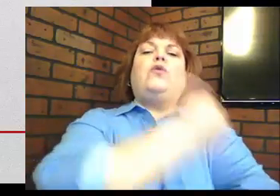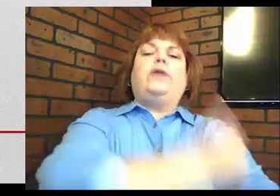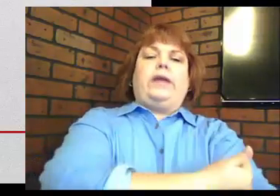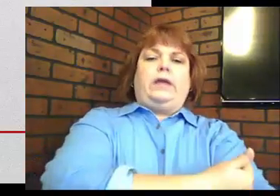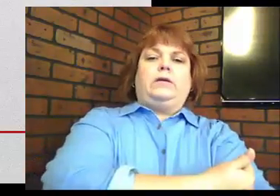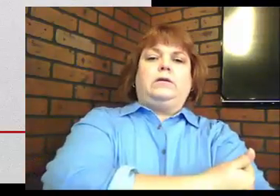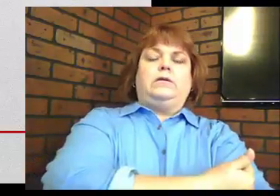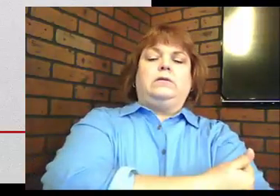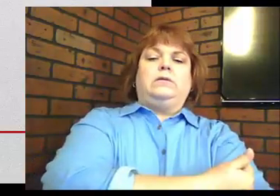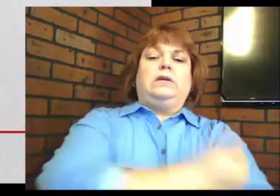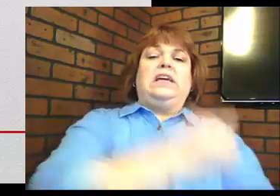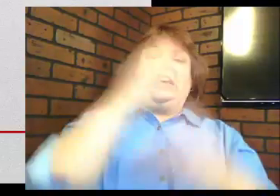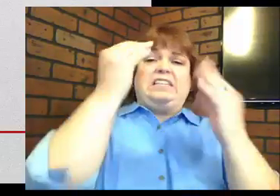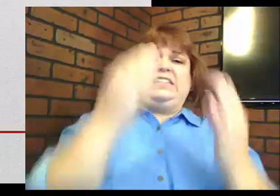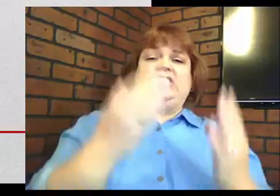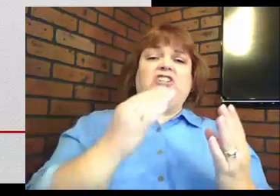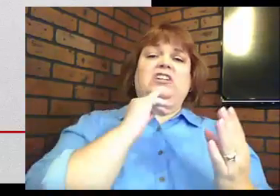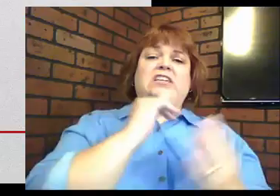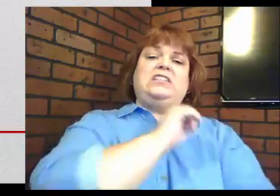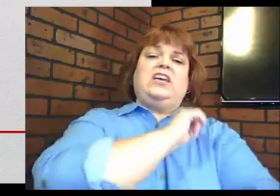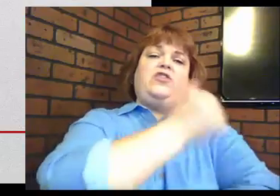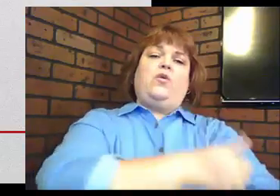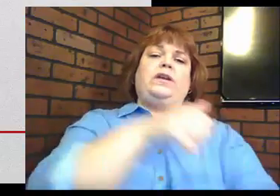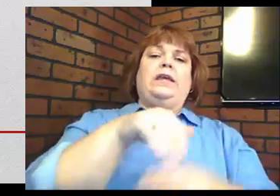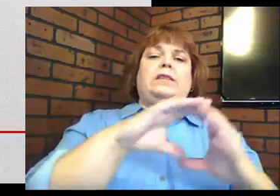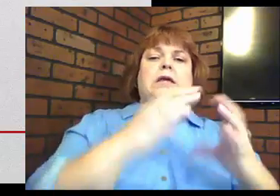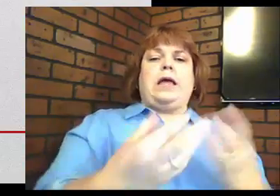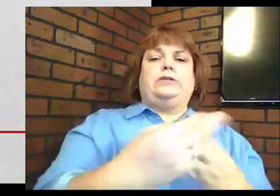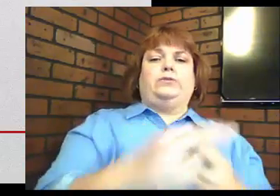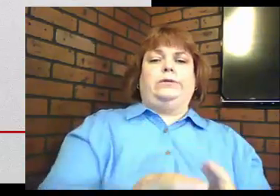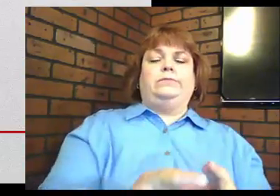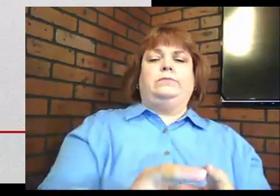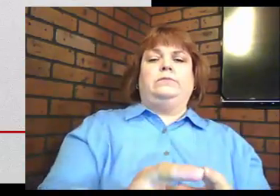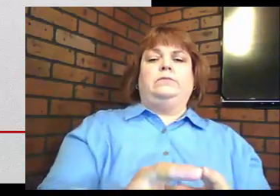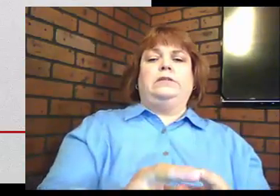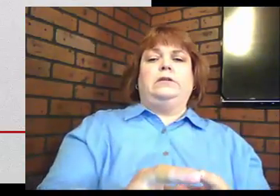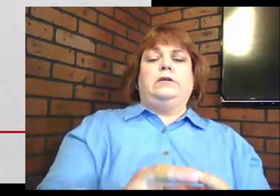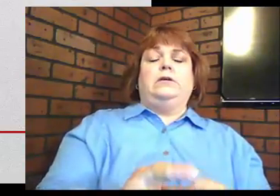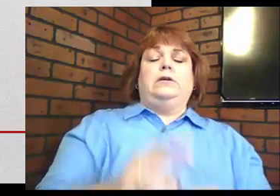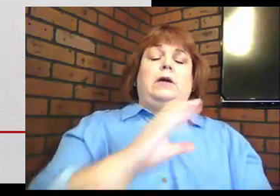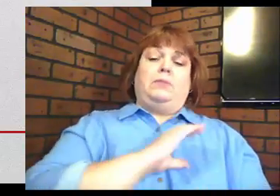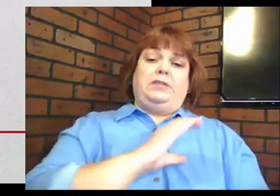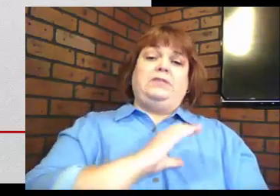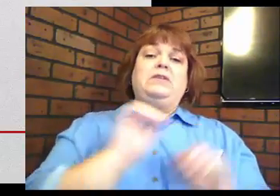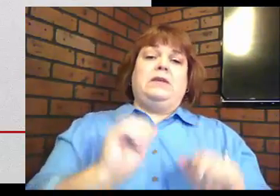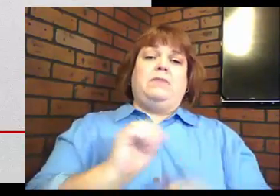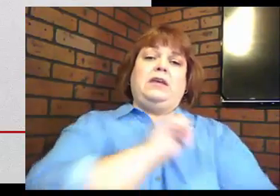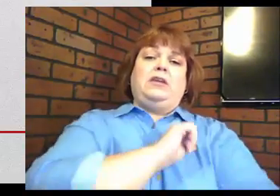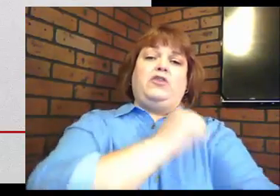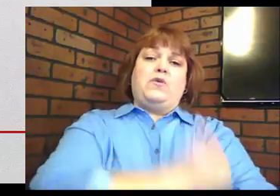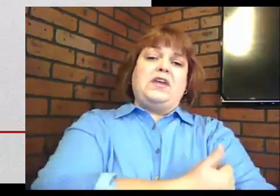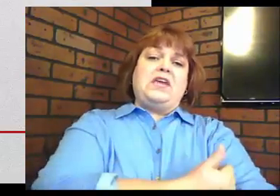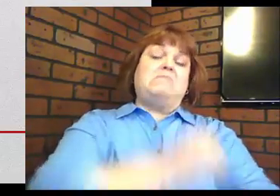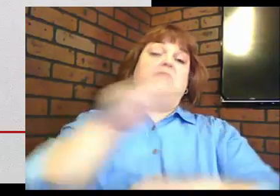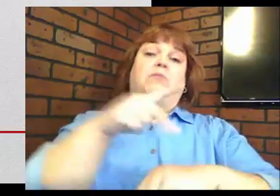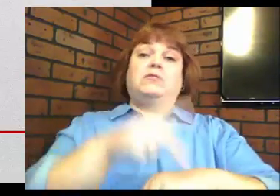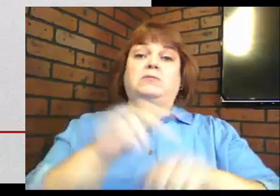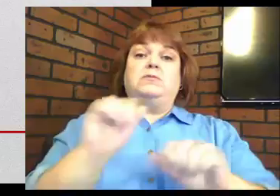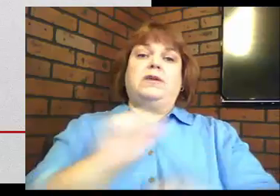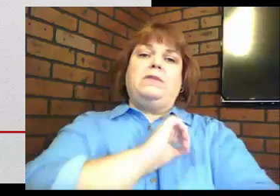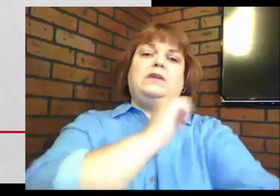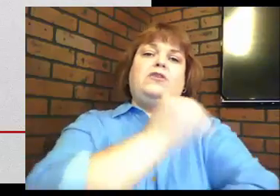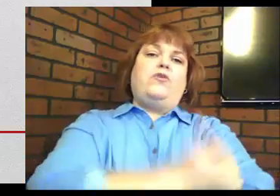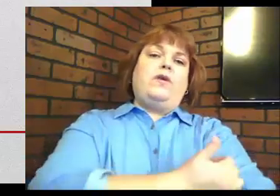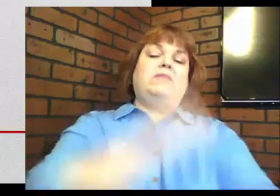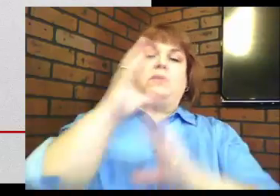to make orders or decisions for a group, the boss. Authority. A teacher